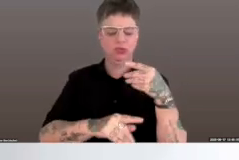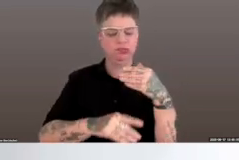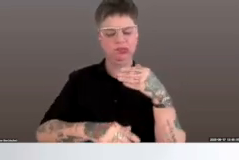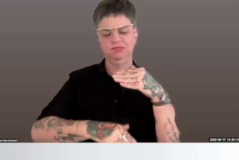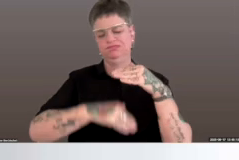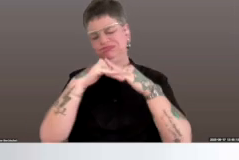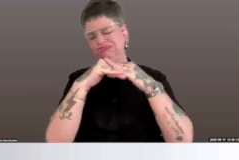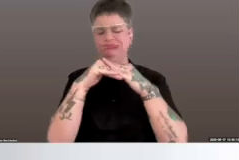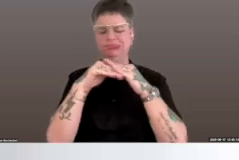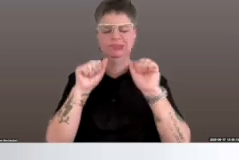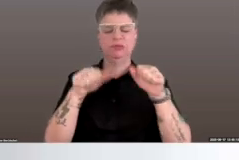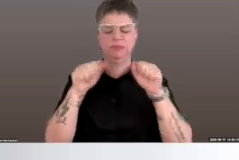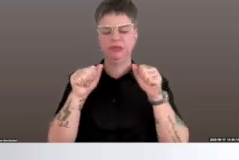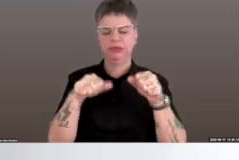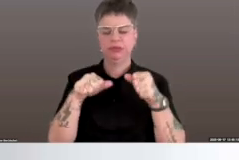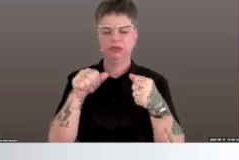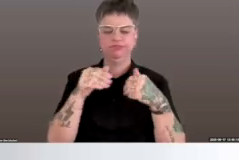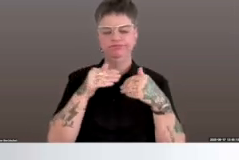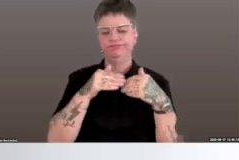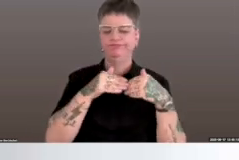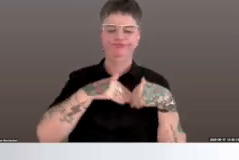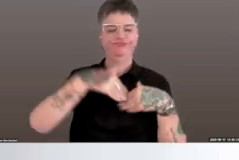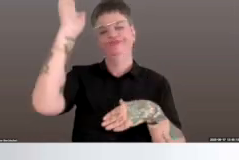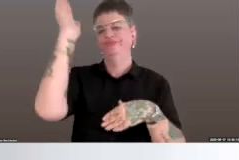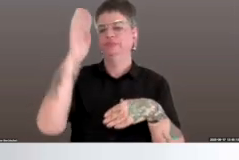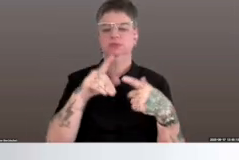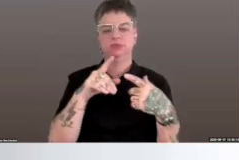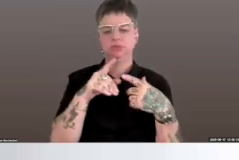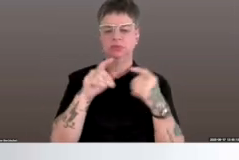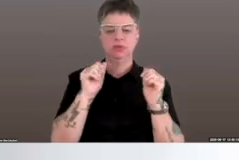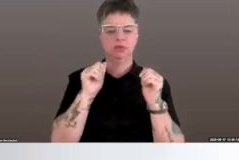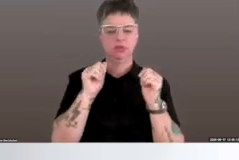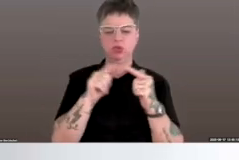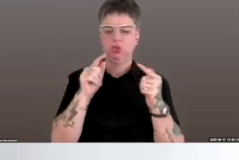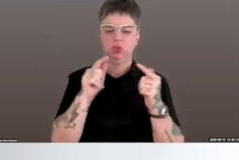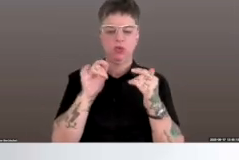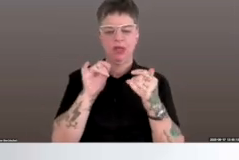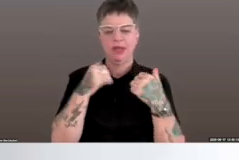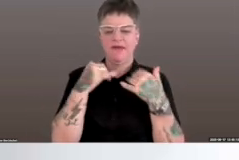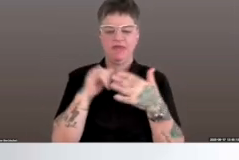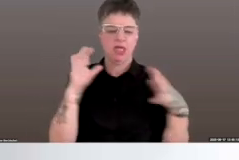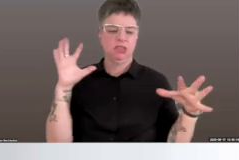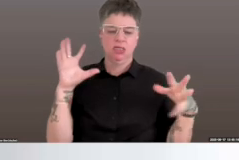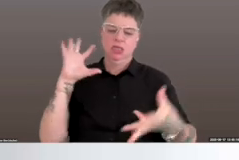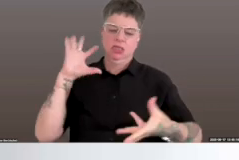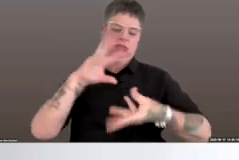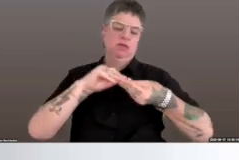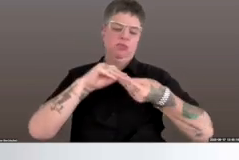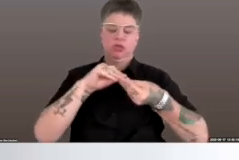have be able to raise issues. I know that there is going to be that summary of the